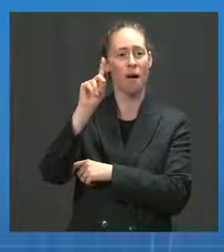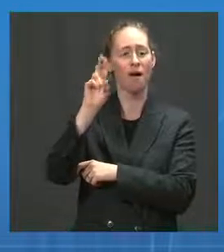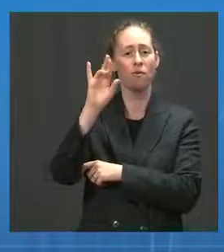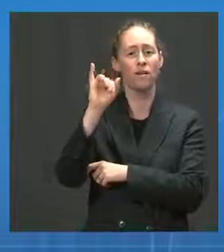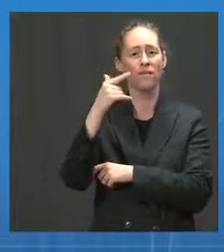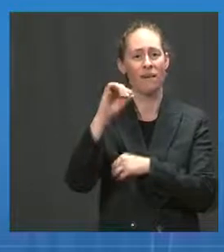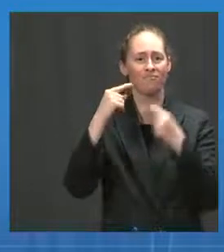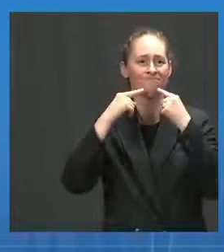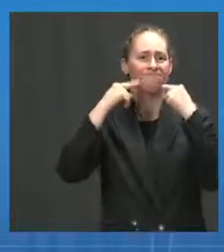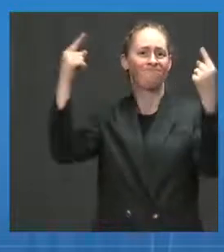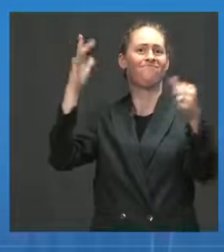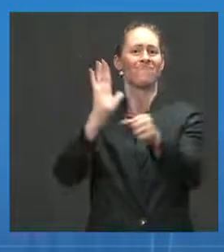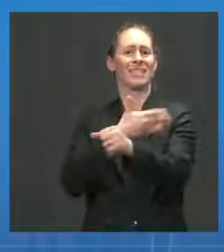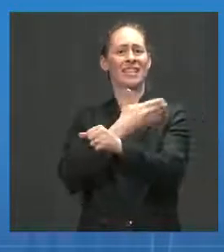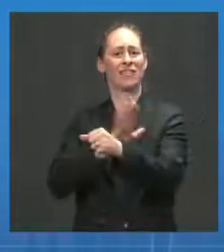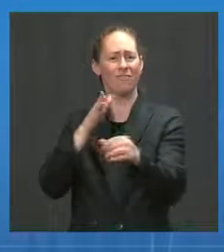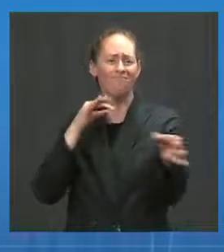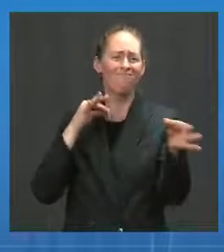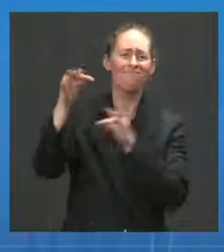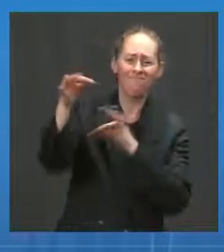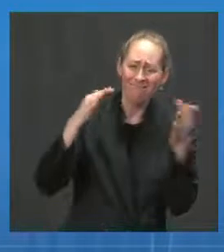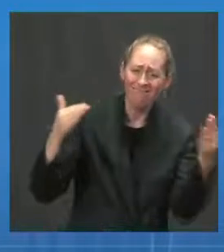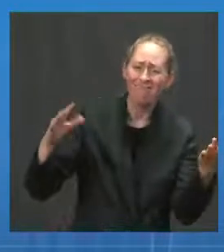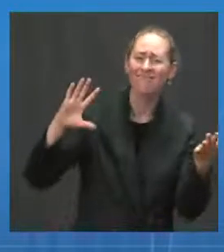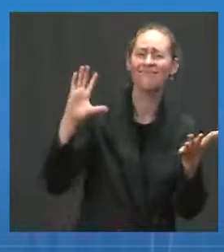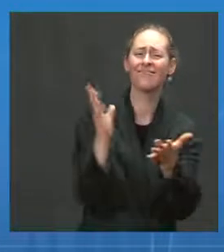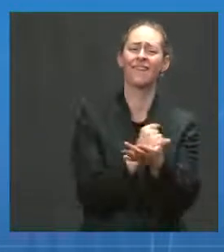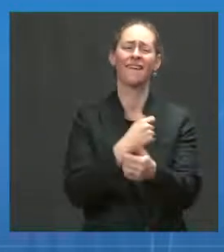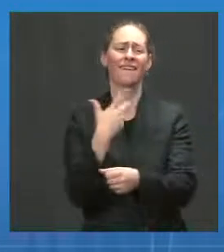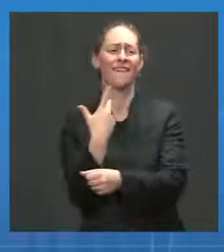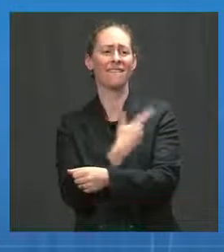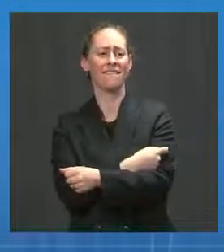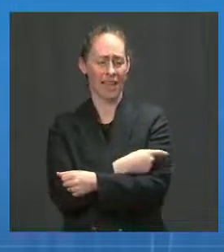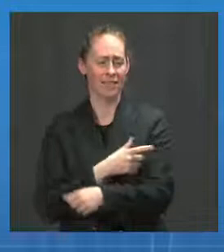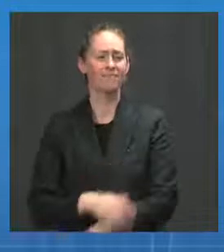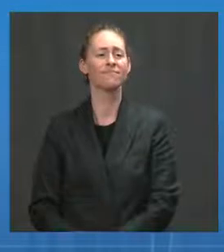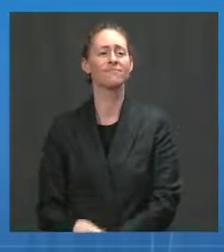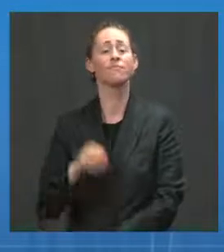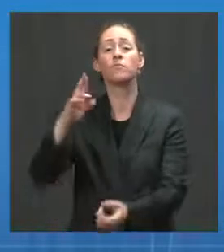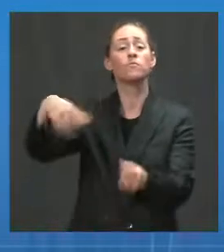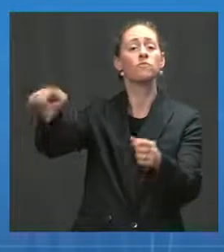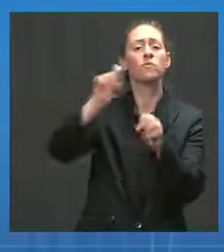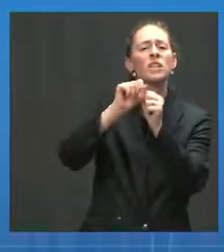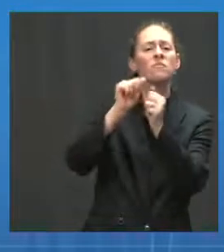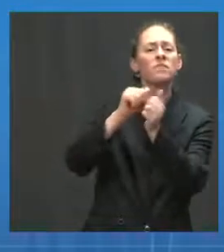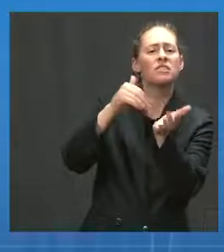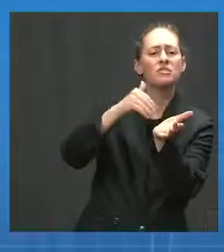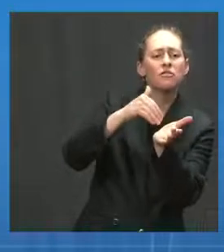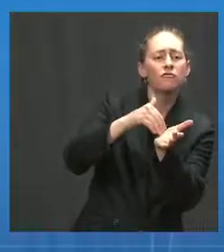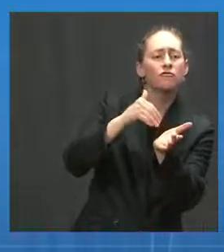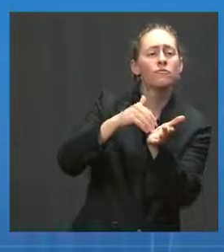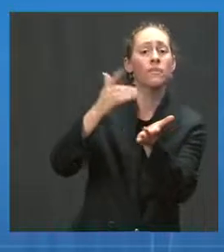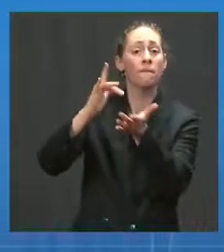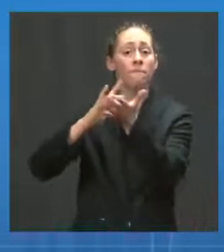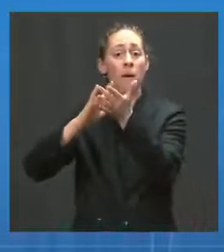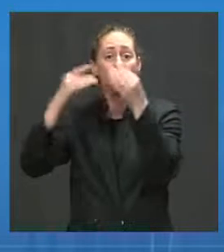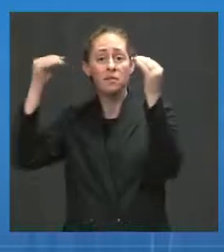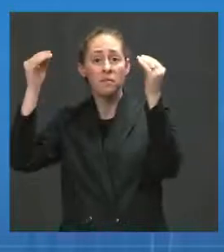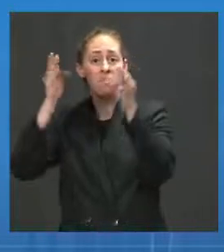We're working with doctors, pharmacists, employers, educators, and school administrators to bring vaccines to where people